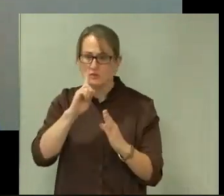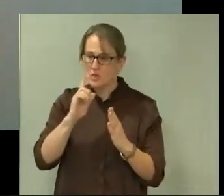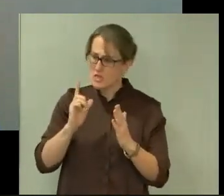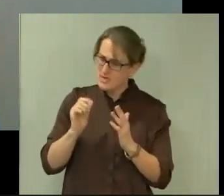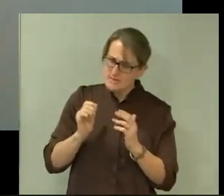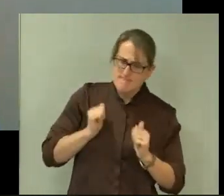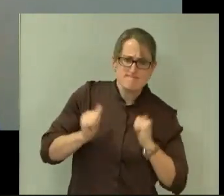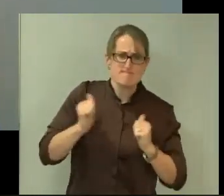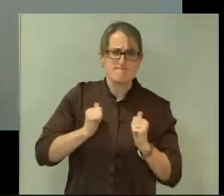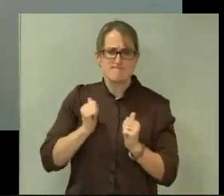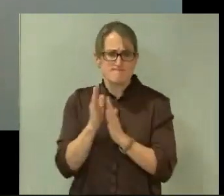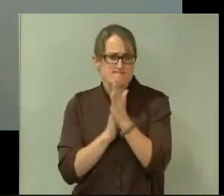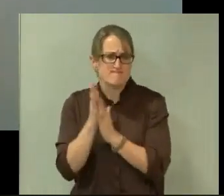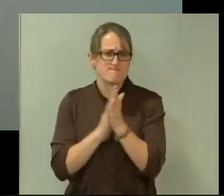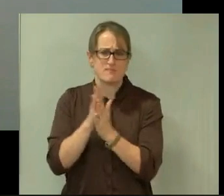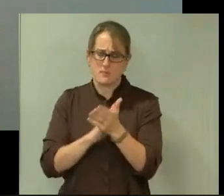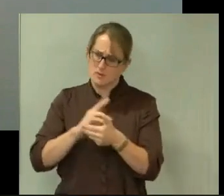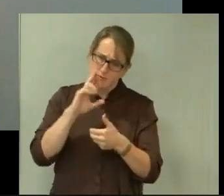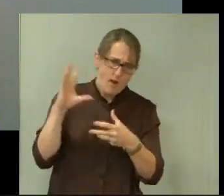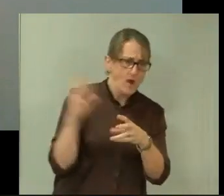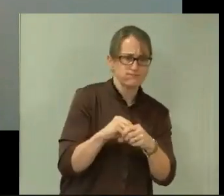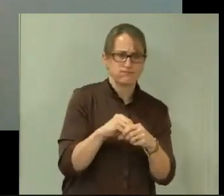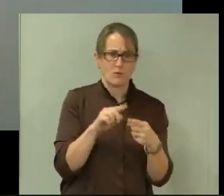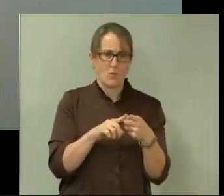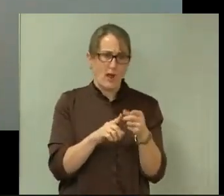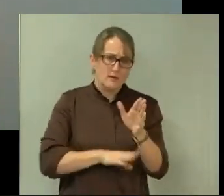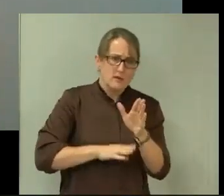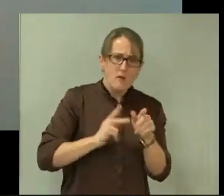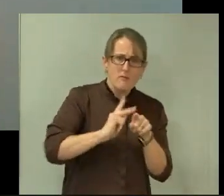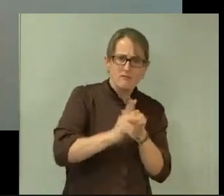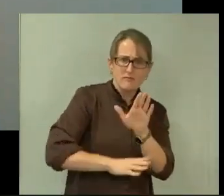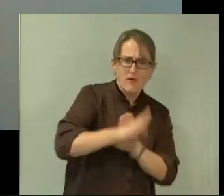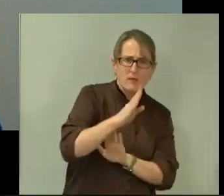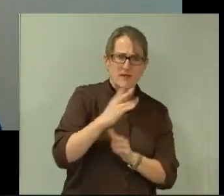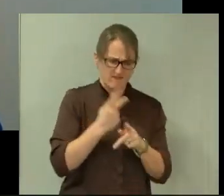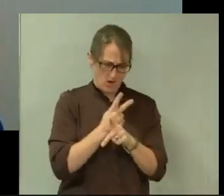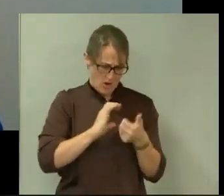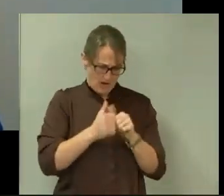our students through the distance learning.